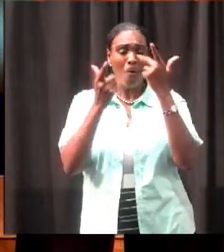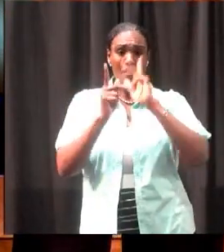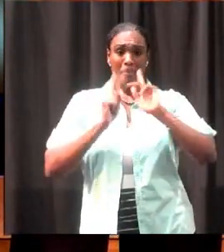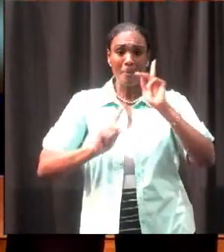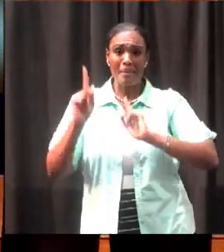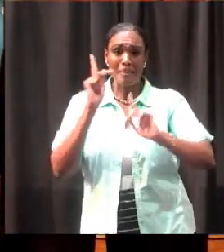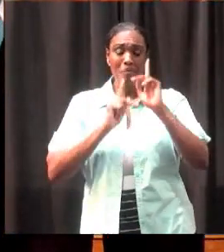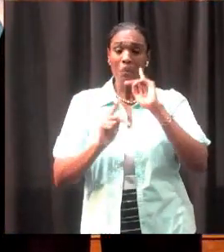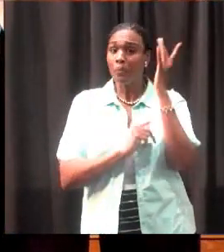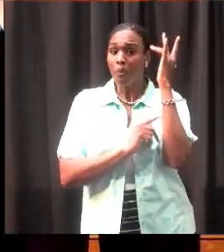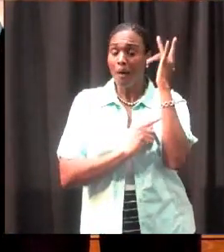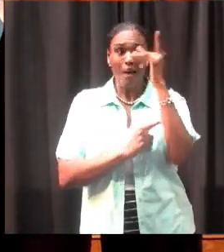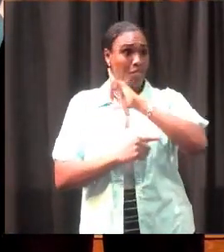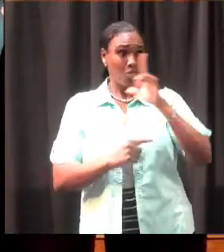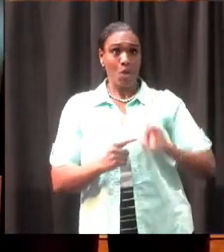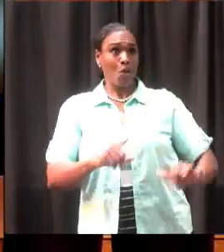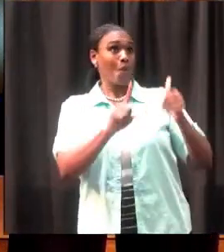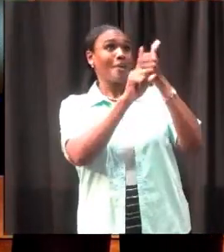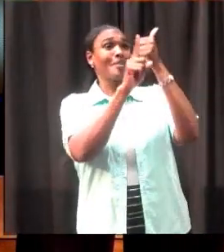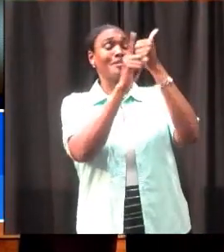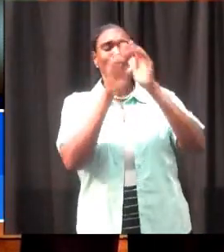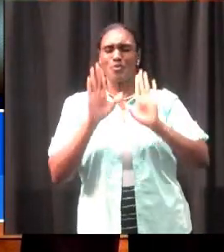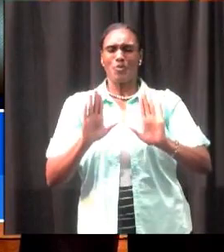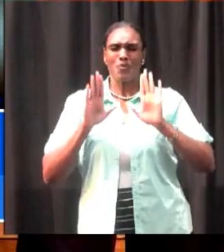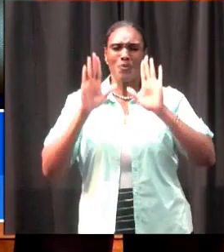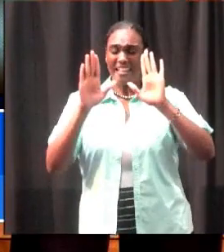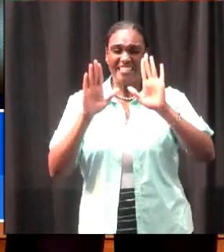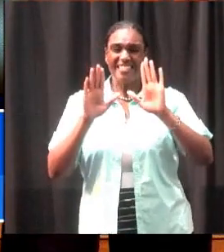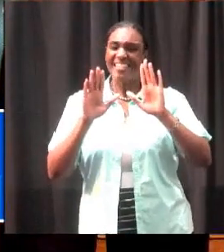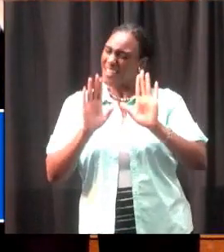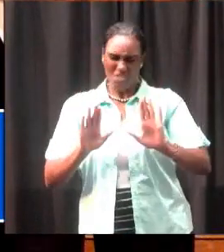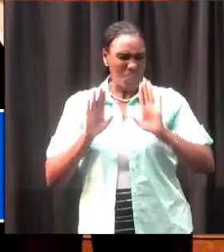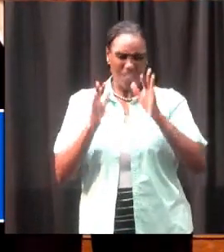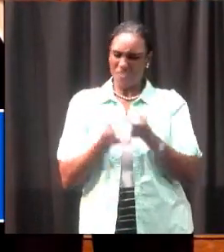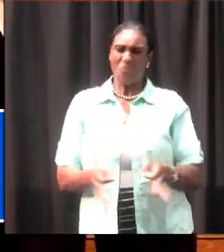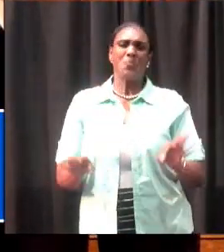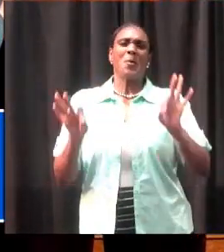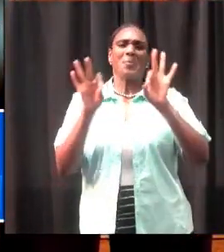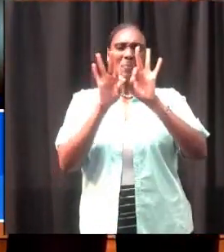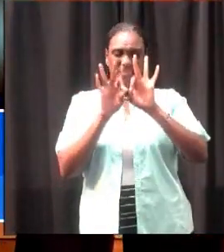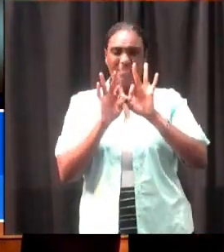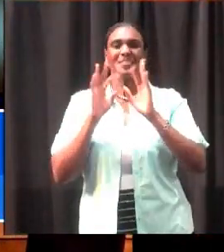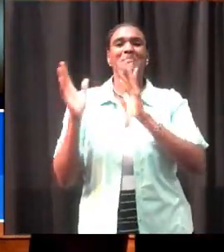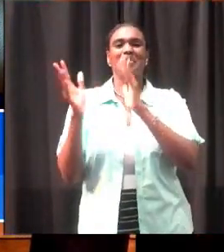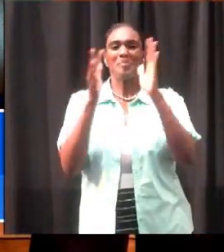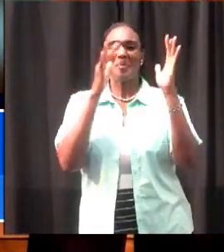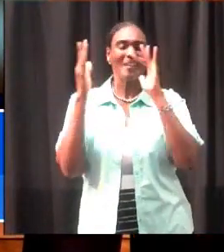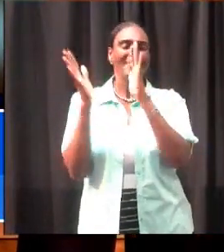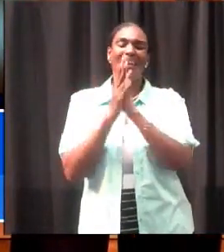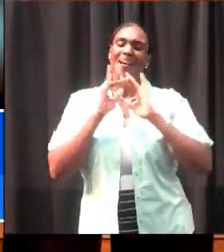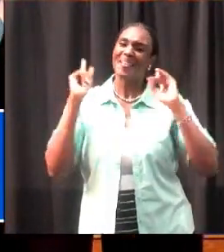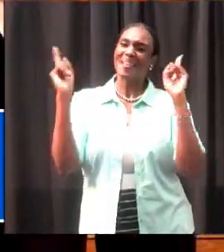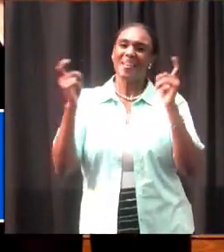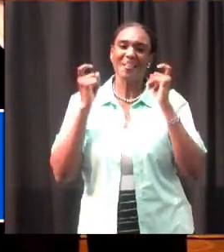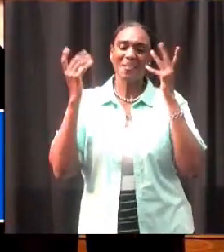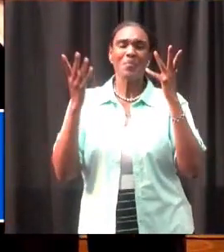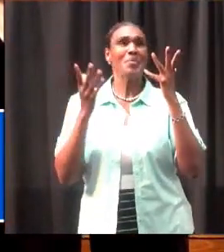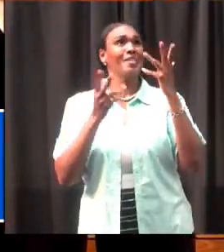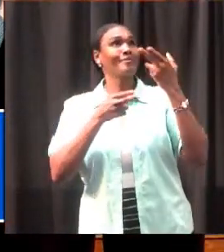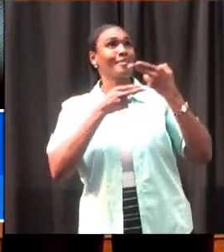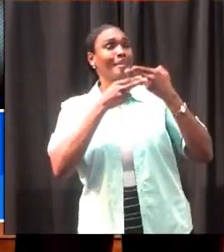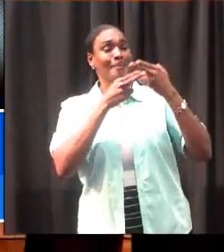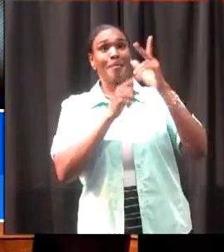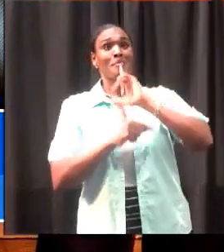peoples, for the Lord is great," woo, "and greatly to be praised. Hallelujah to the name